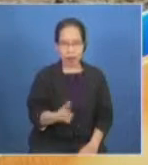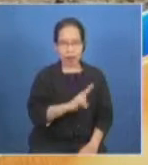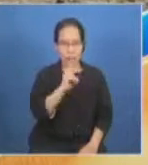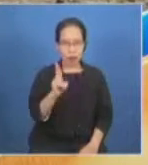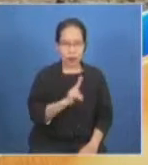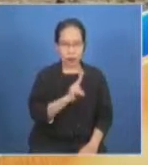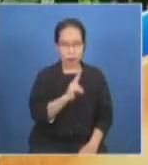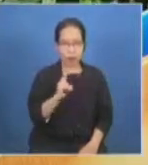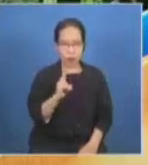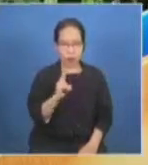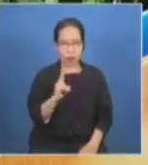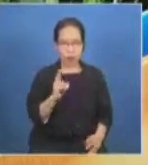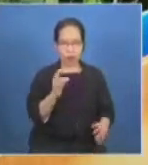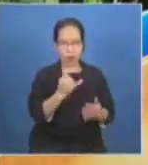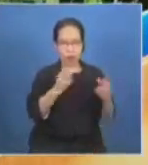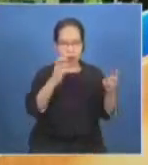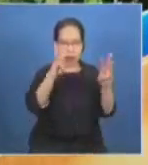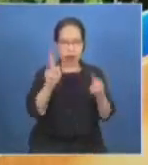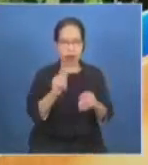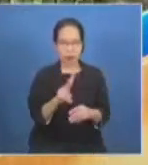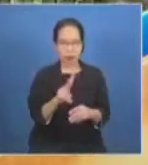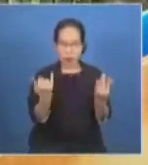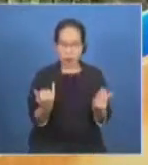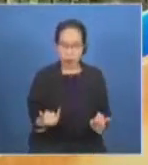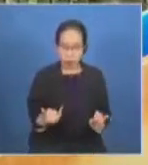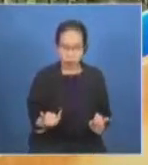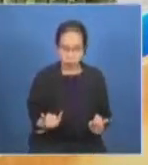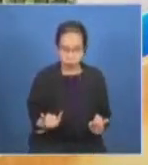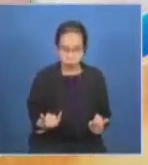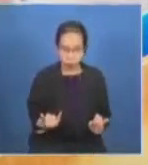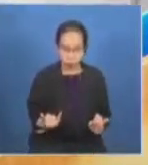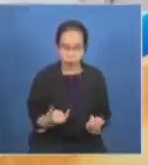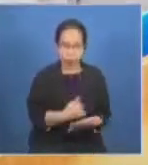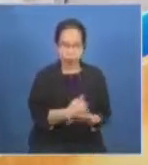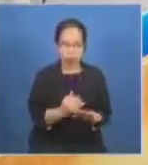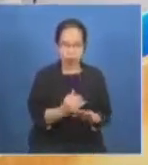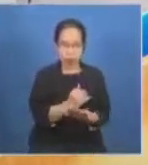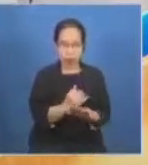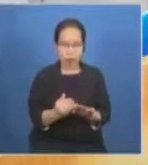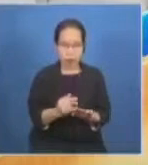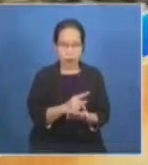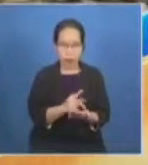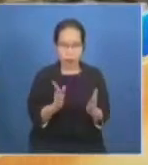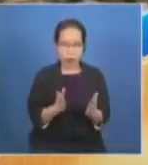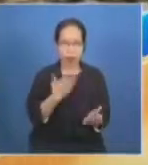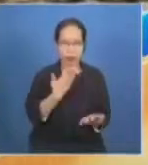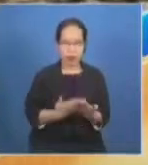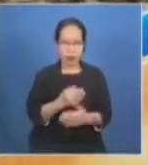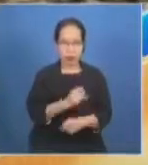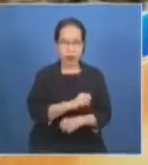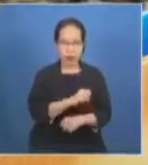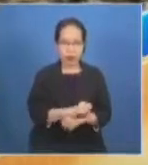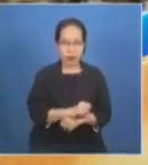I used to just watch this on television, but now I'm already able to partake in good deeds.